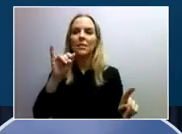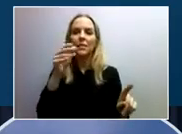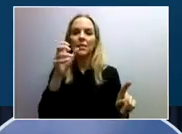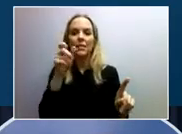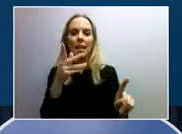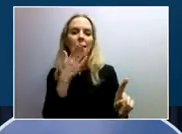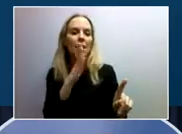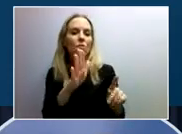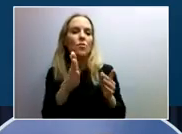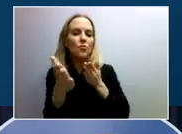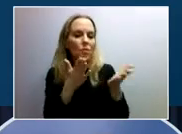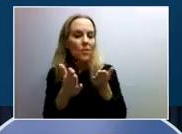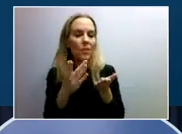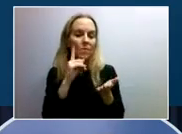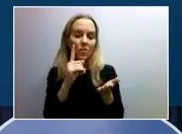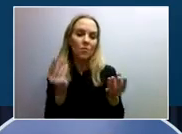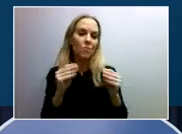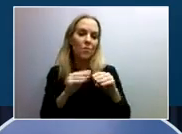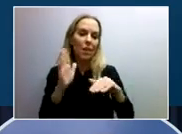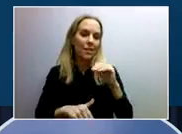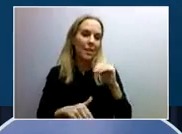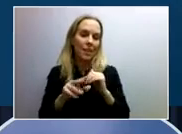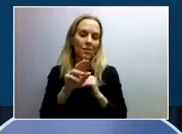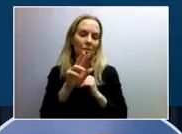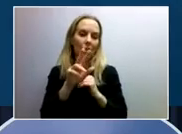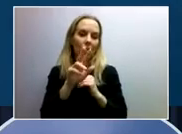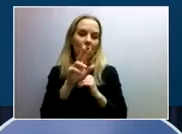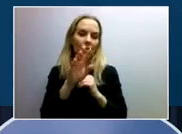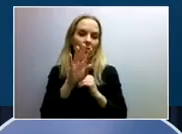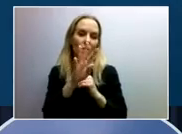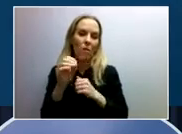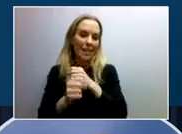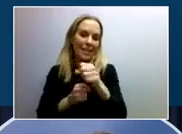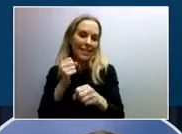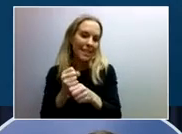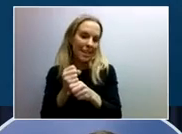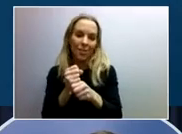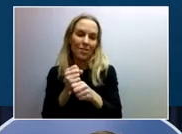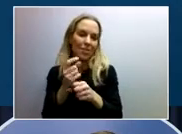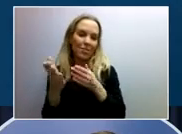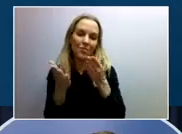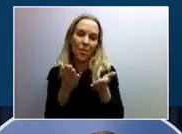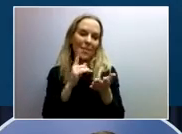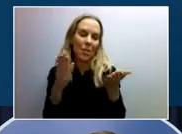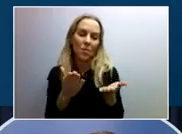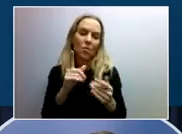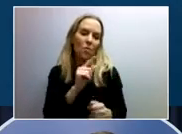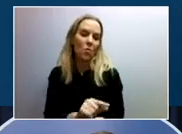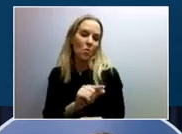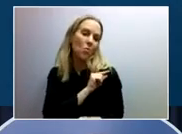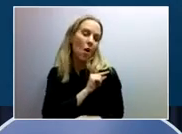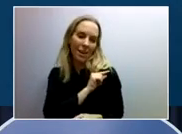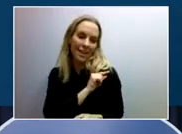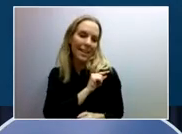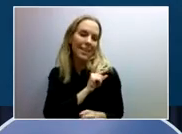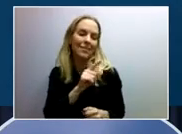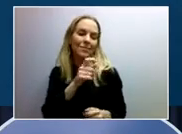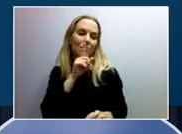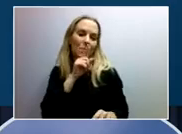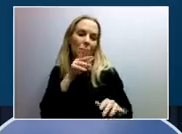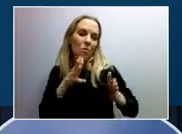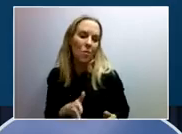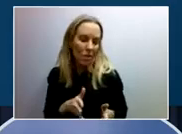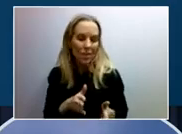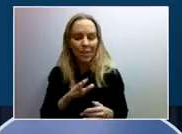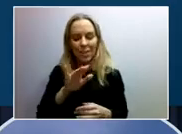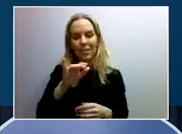than 43 years in the Capitol, providing quality journalism. I know the Capitol will miss Jack, and so will I. So